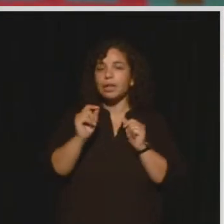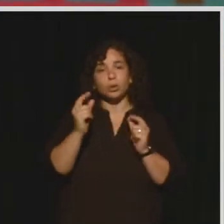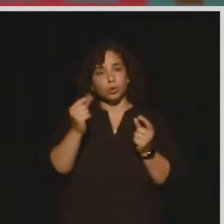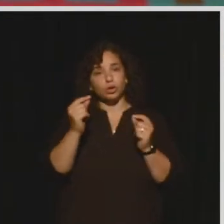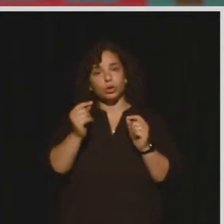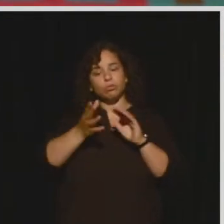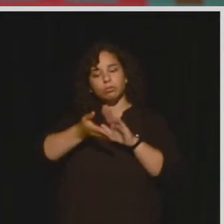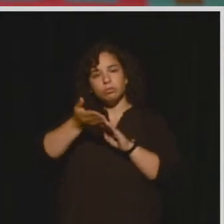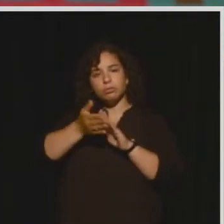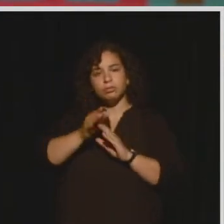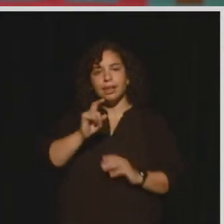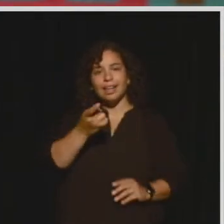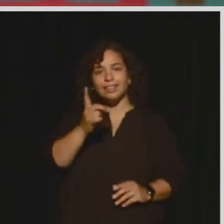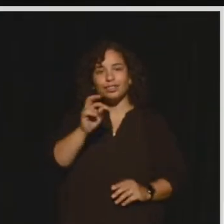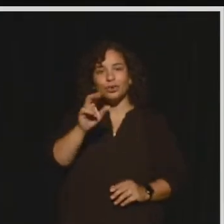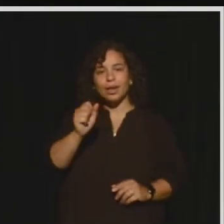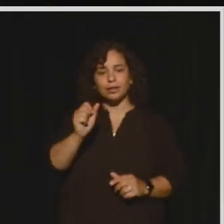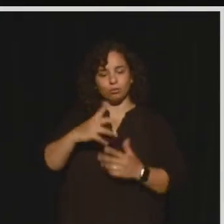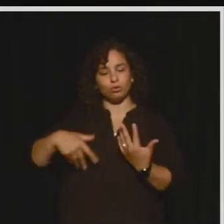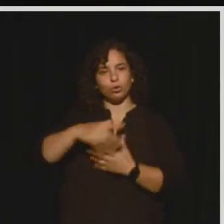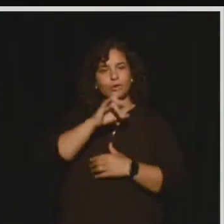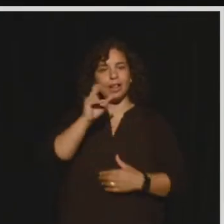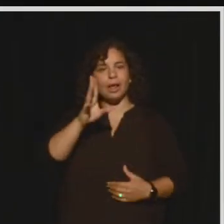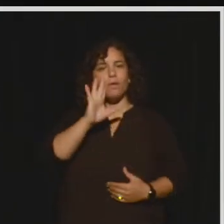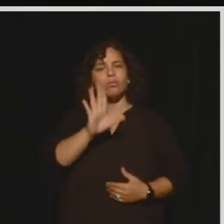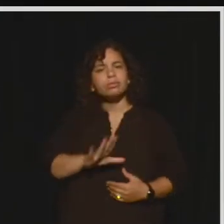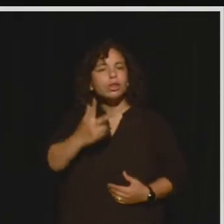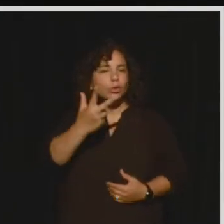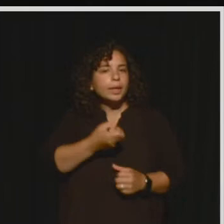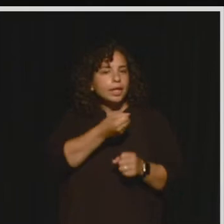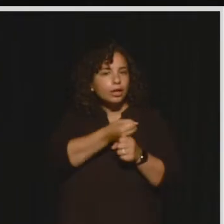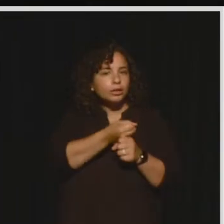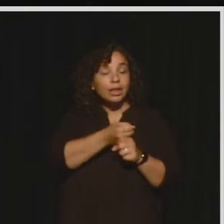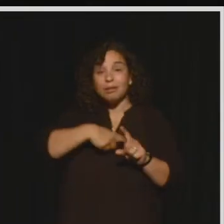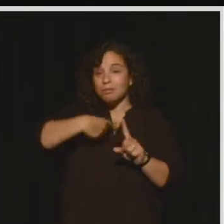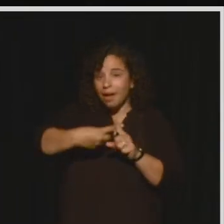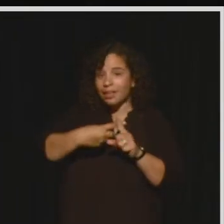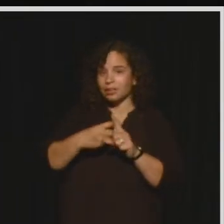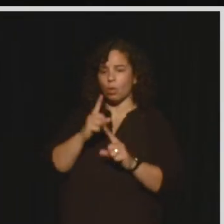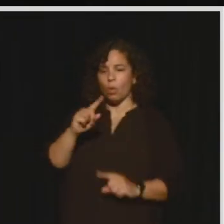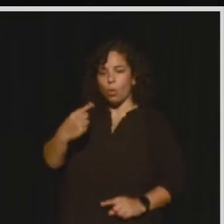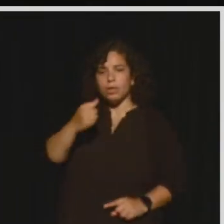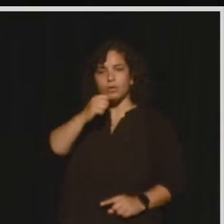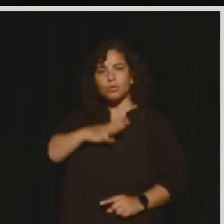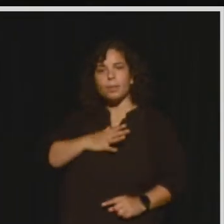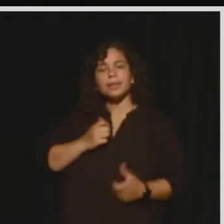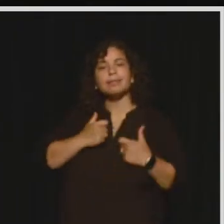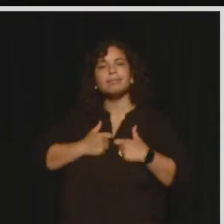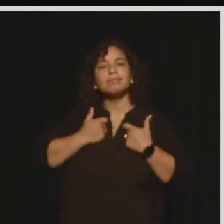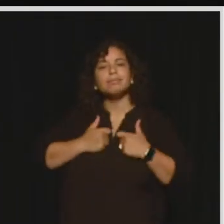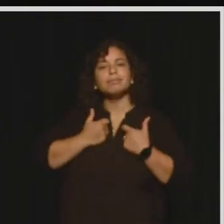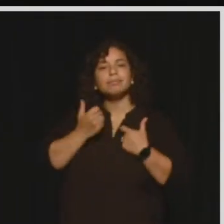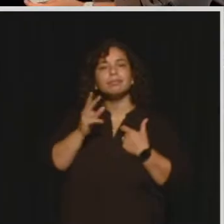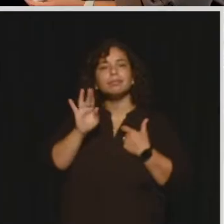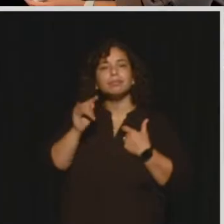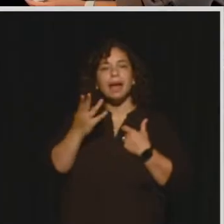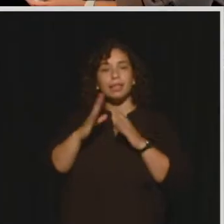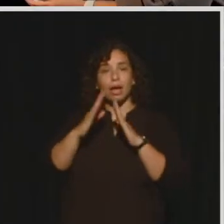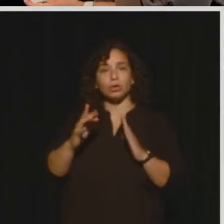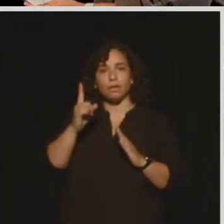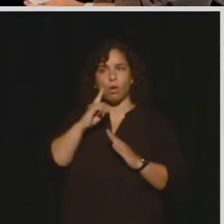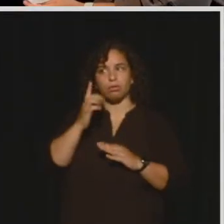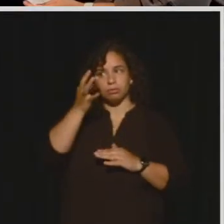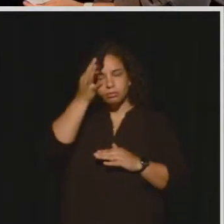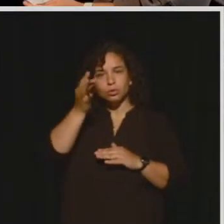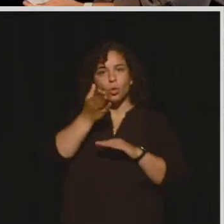the X-Dress Social Club for approximately 3 years, and ran the only women's bathhouse in Canada for almost a decade,